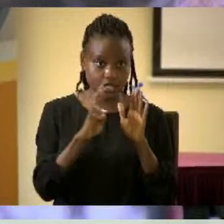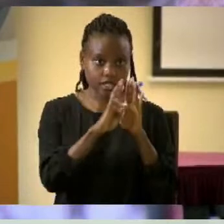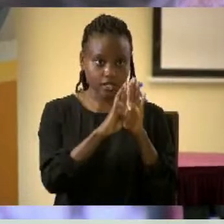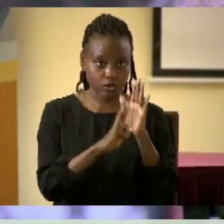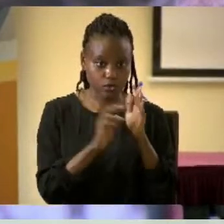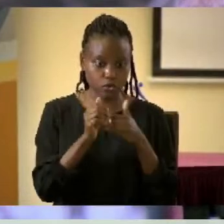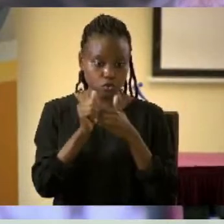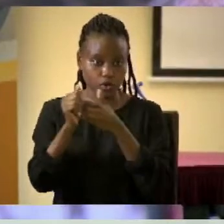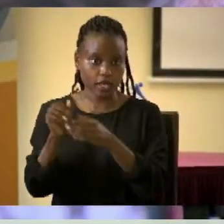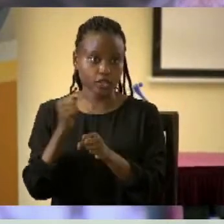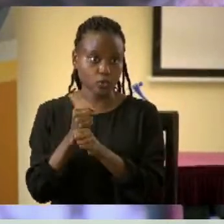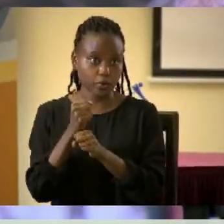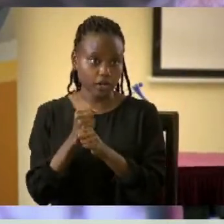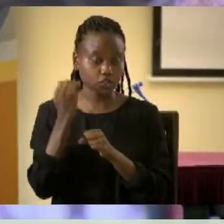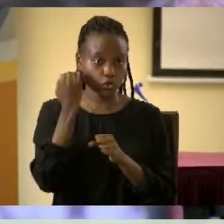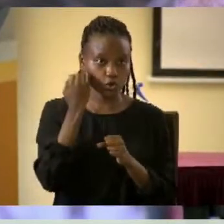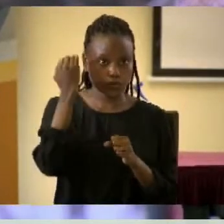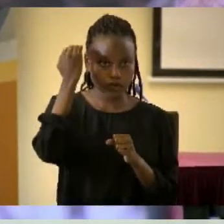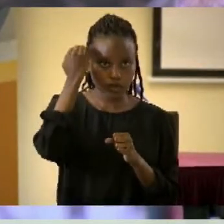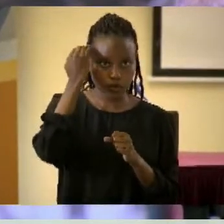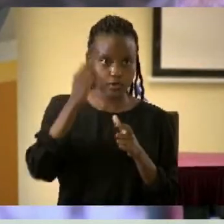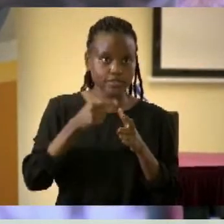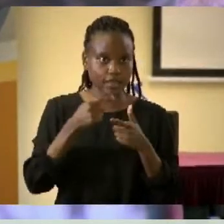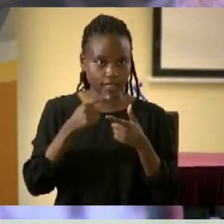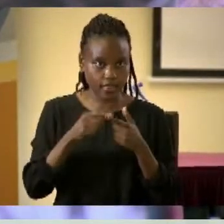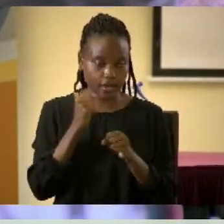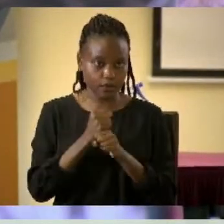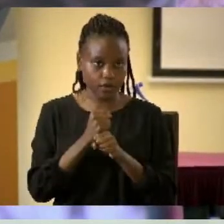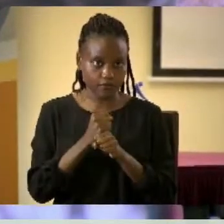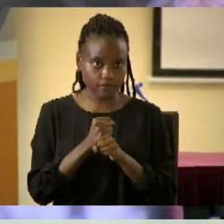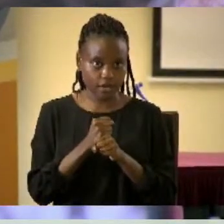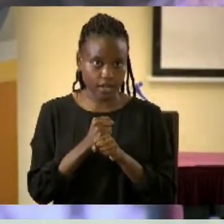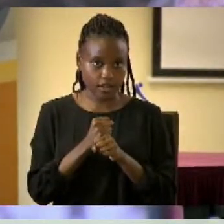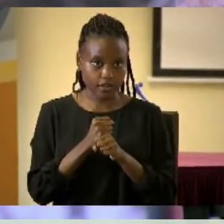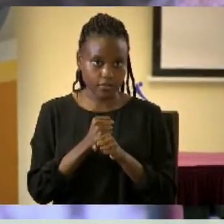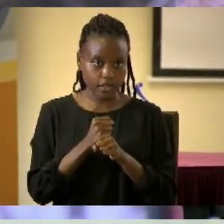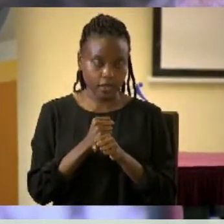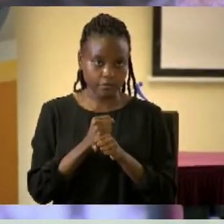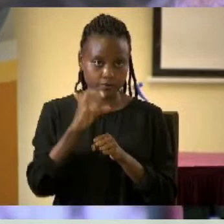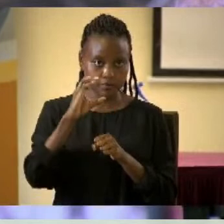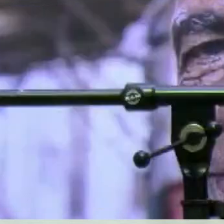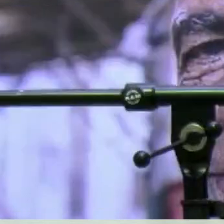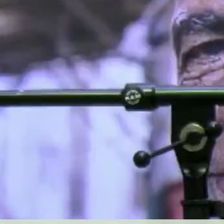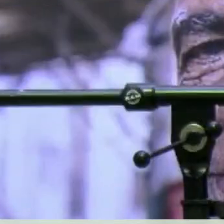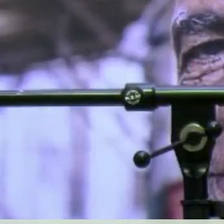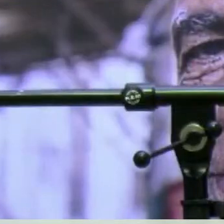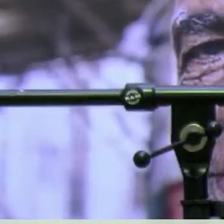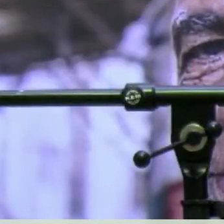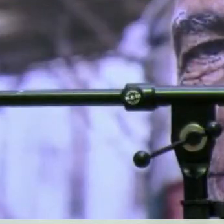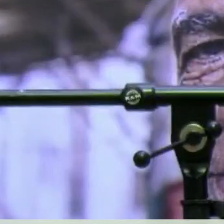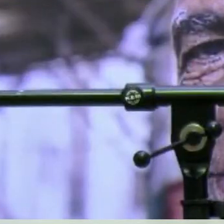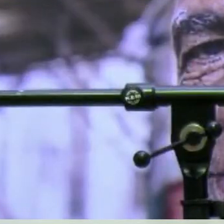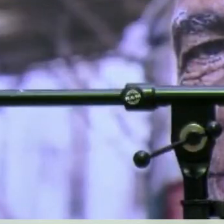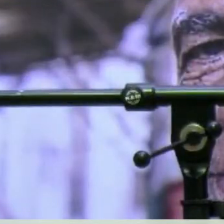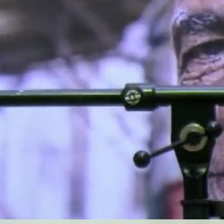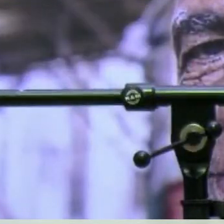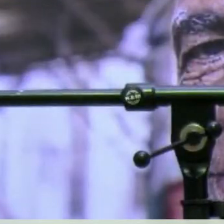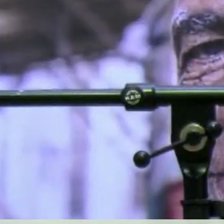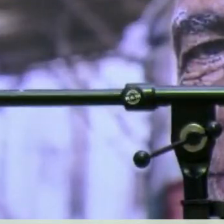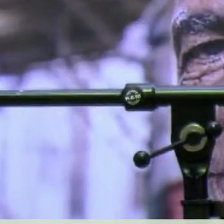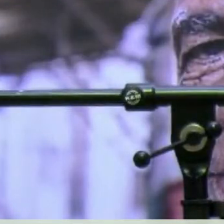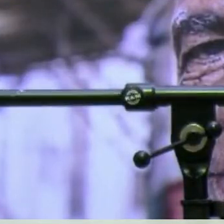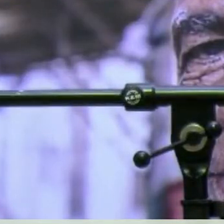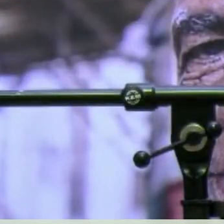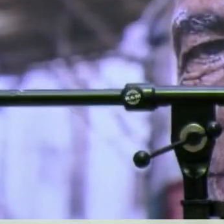the operations of these courts, and we have also done the code of conduct for the adjudicators who will be managing and presiding over